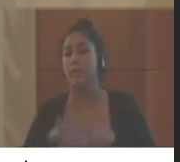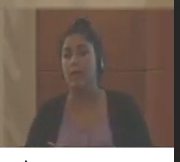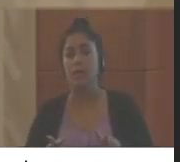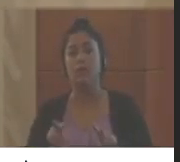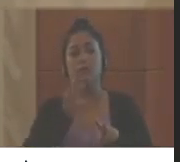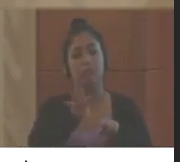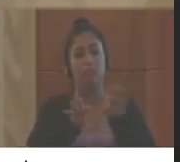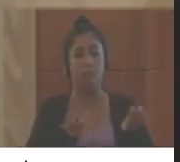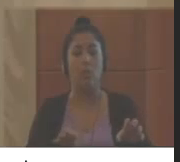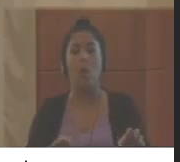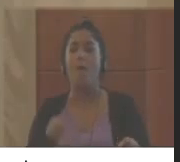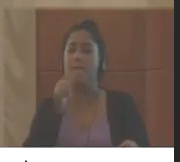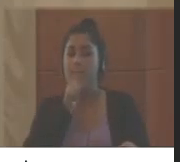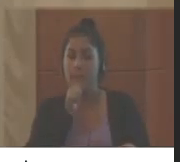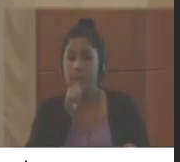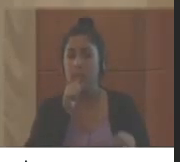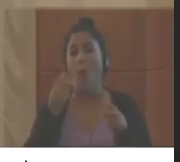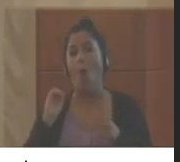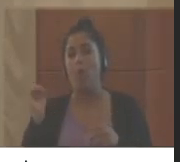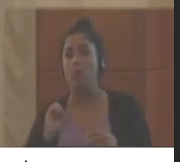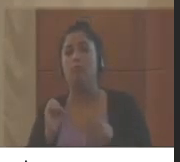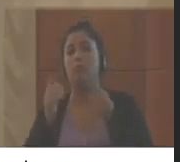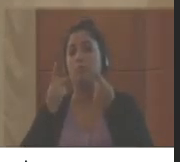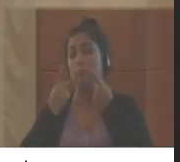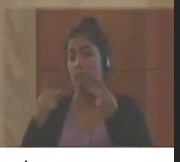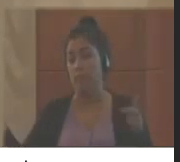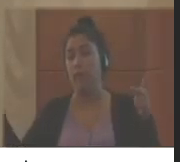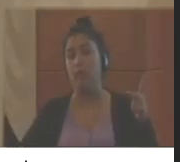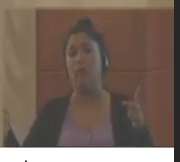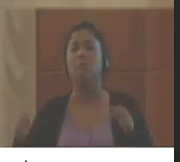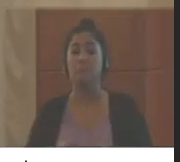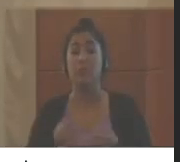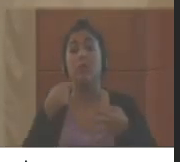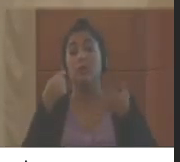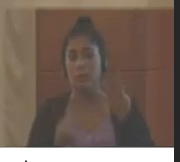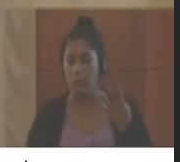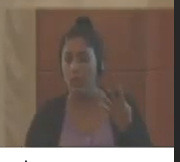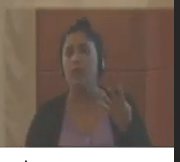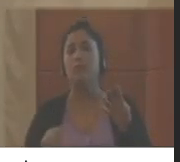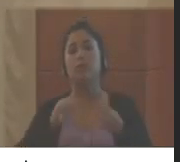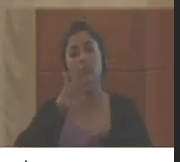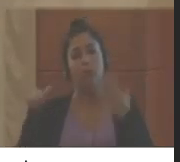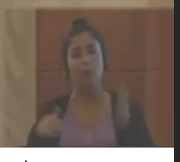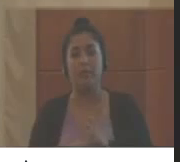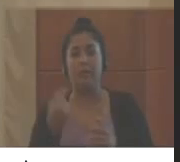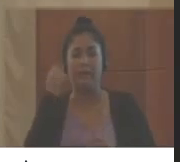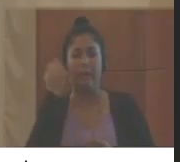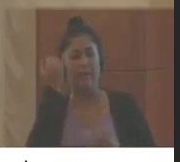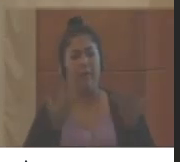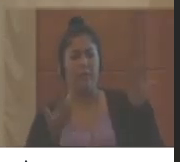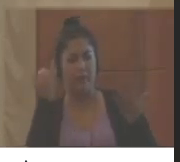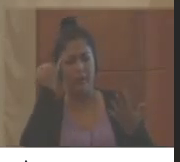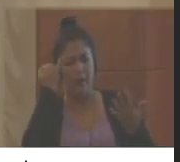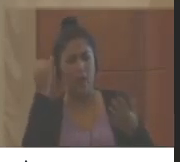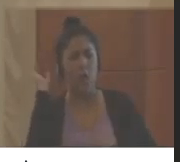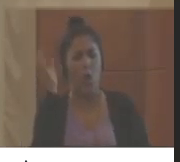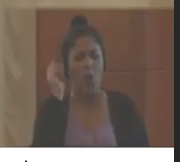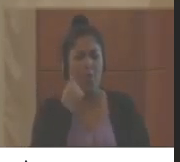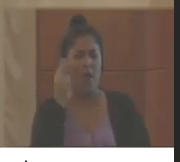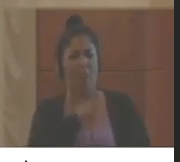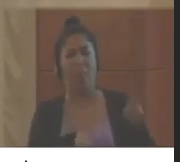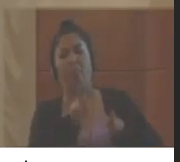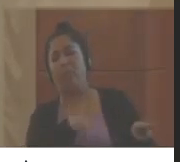had an initiative, and this continues. But this initiative is called Will and Vision, and